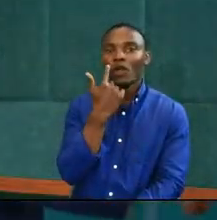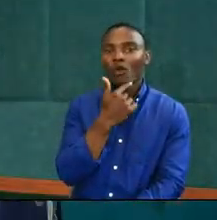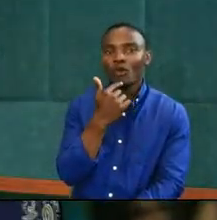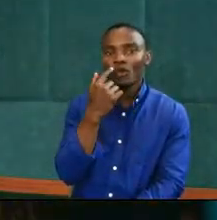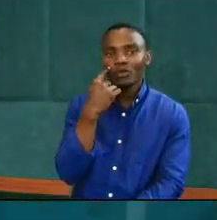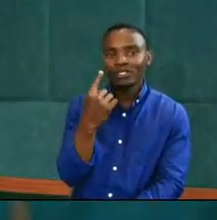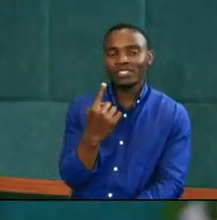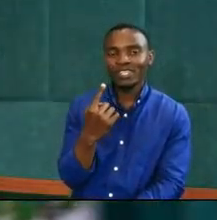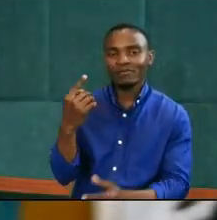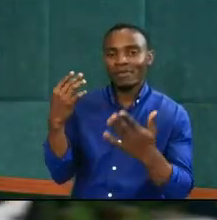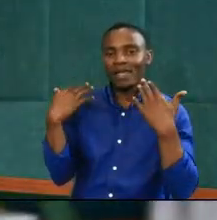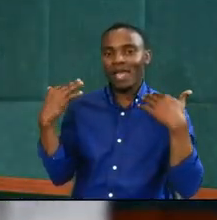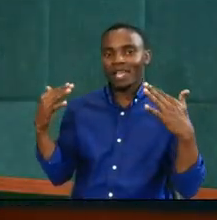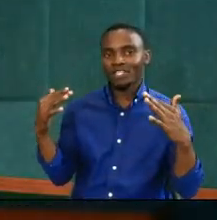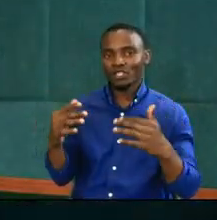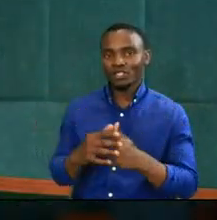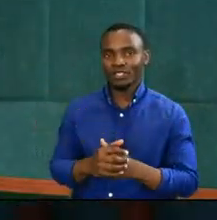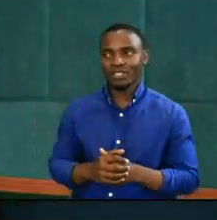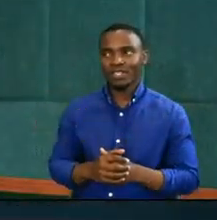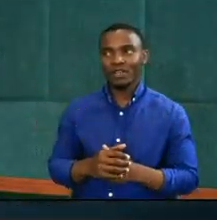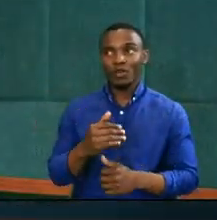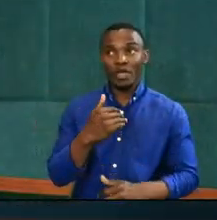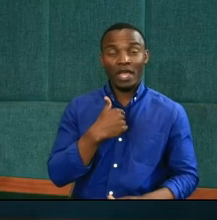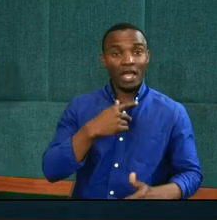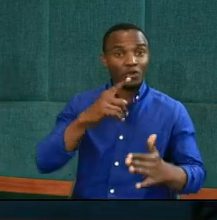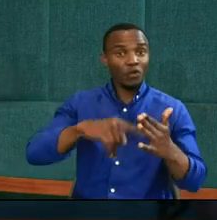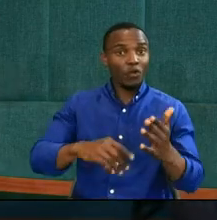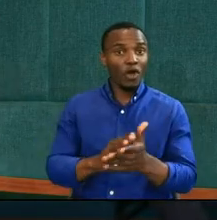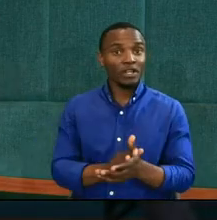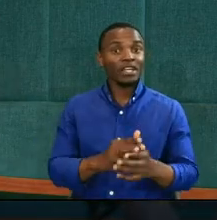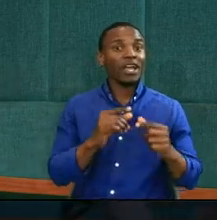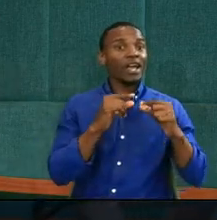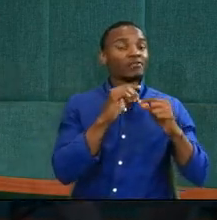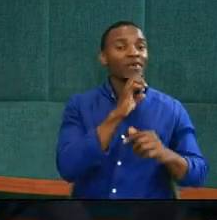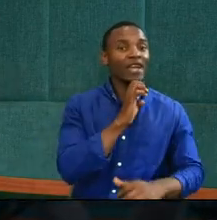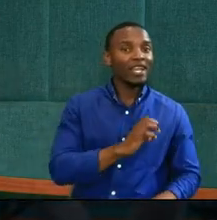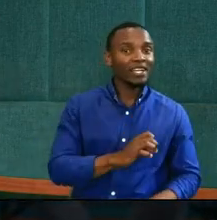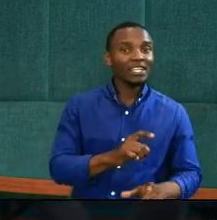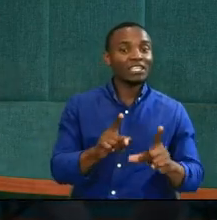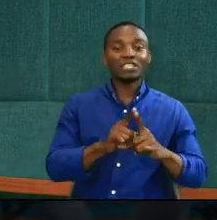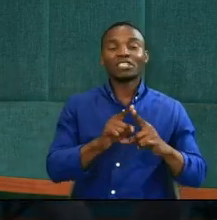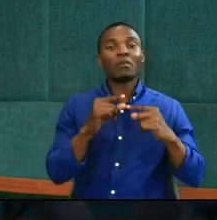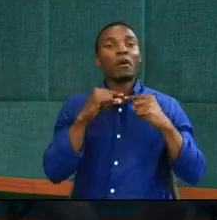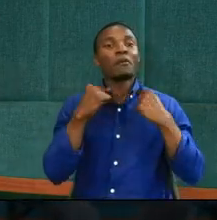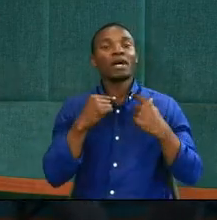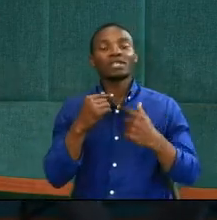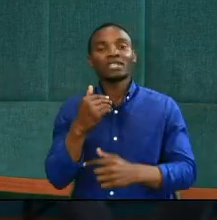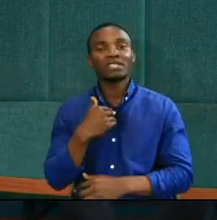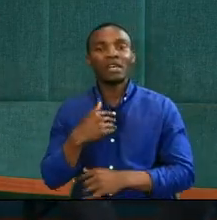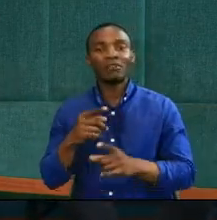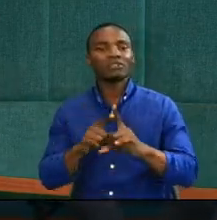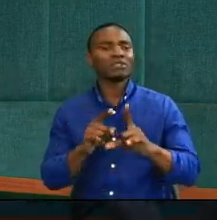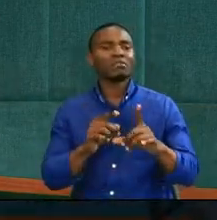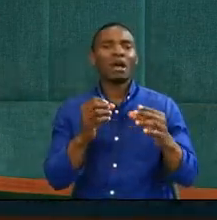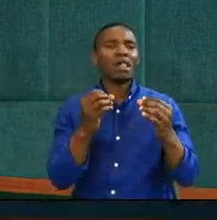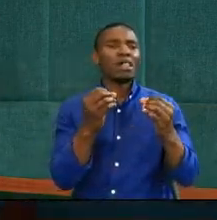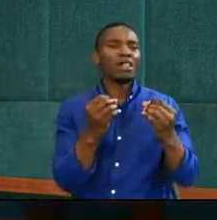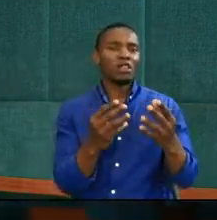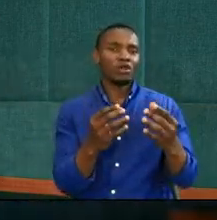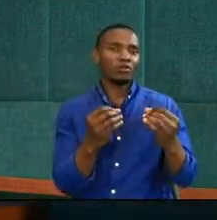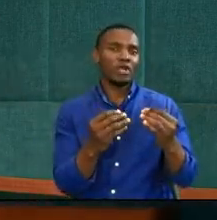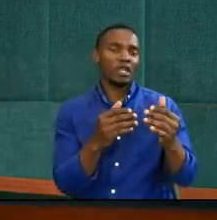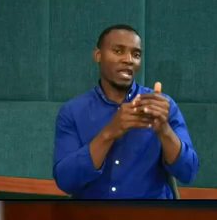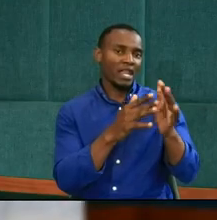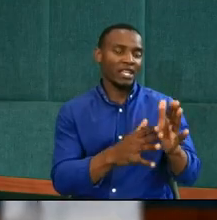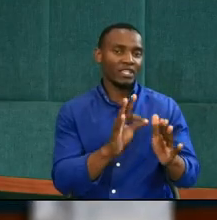Tell me, there was a chief priest, there were elders, there were scribes, there was a huge entourage of clergy